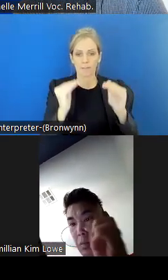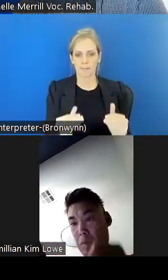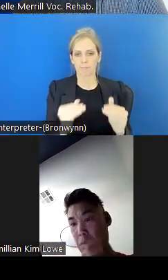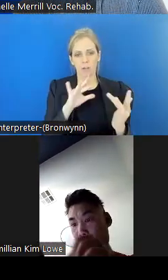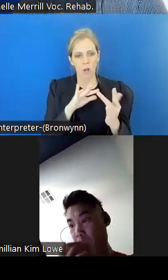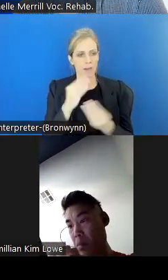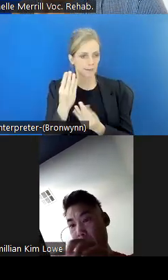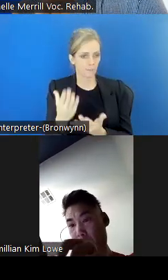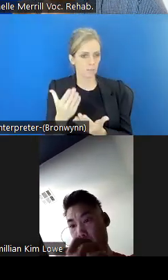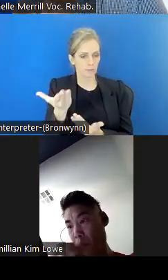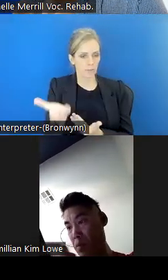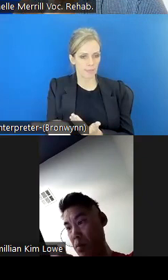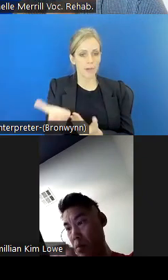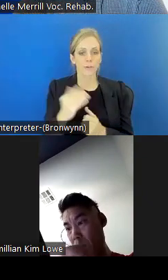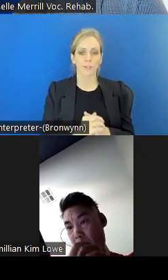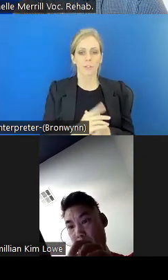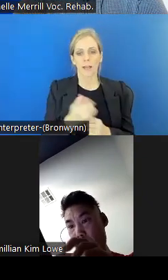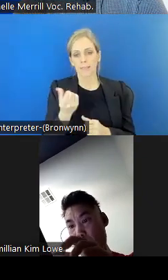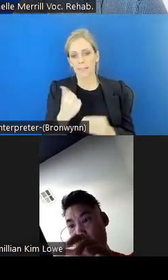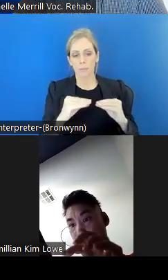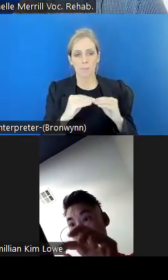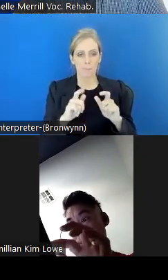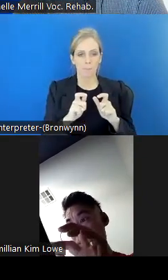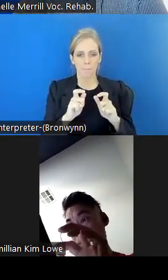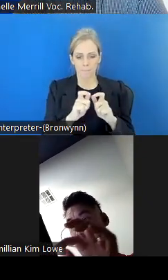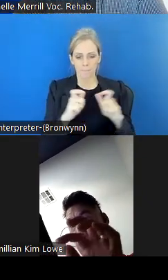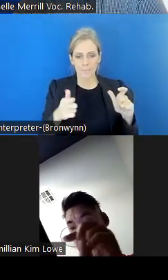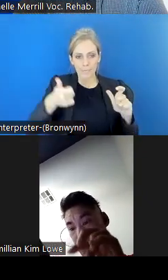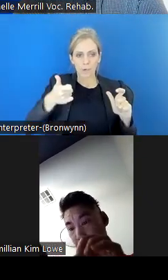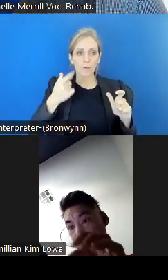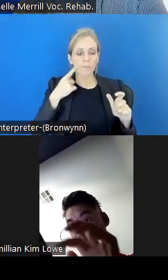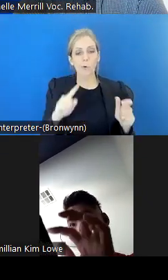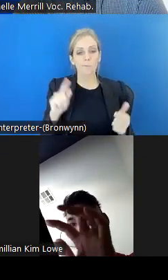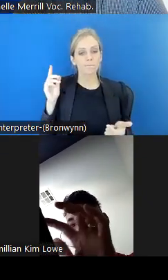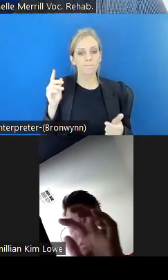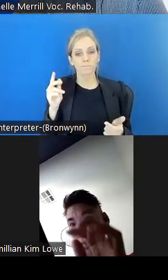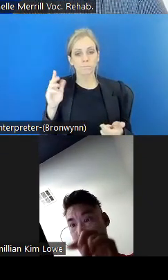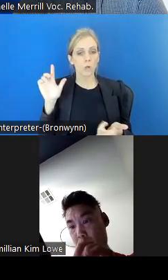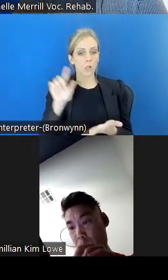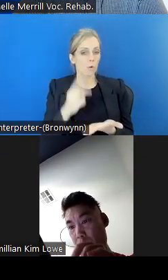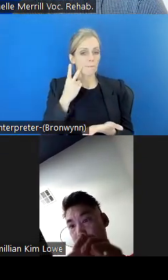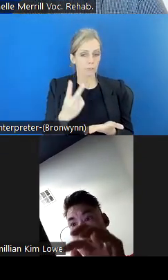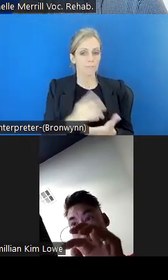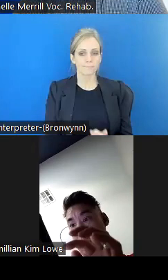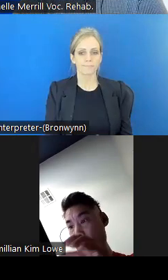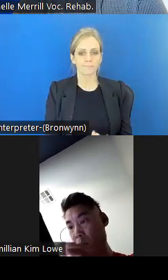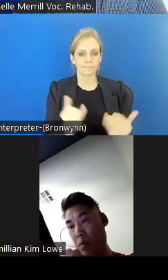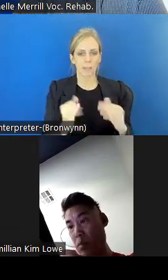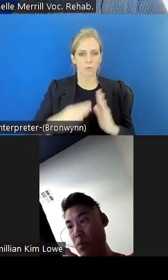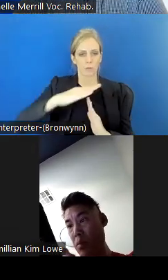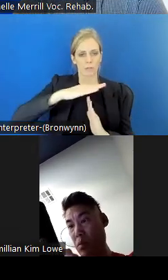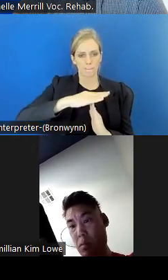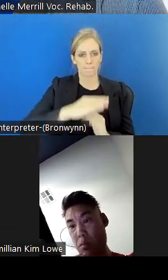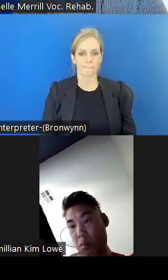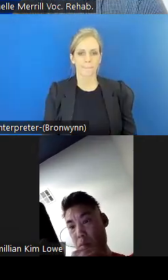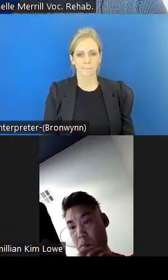information, again, made a little bit bigger for those who may be low vision. And I'll go back up to the top and we'll